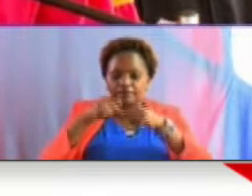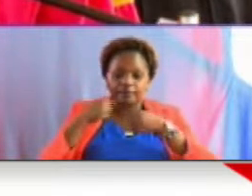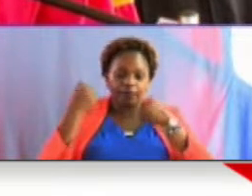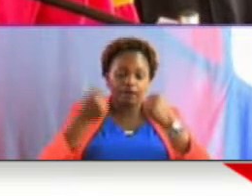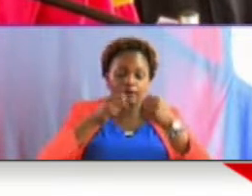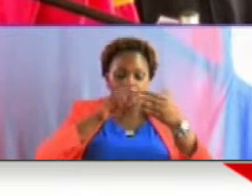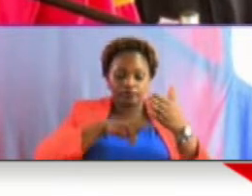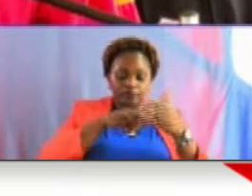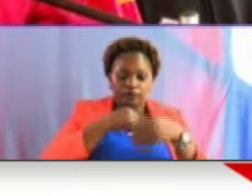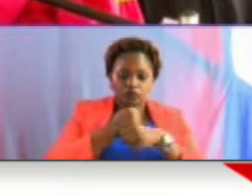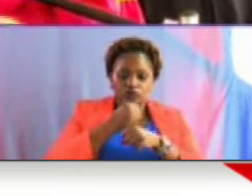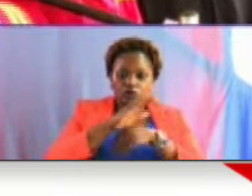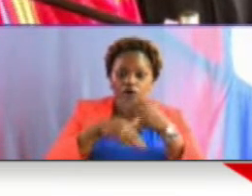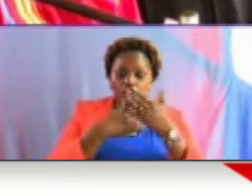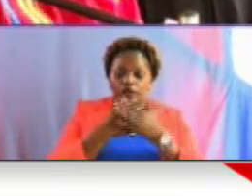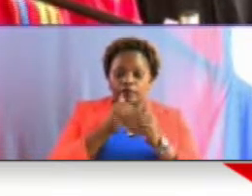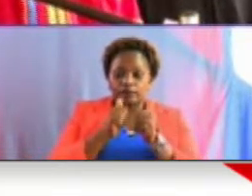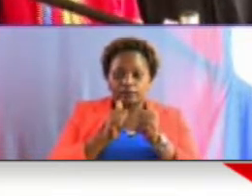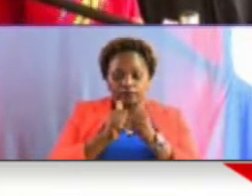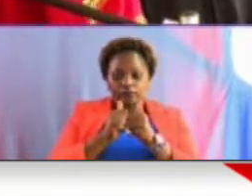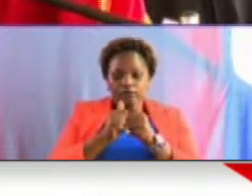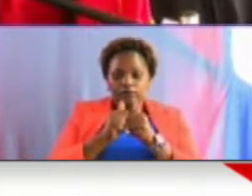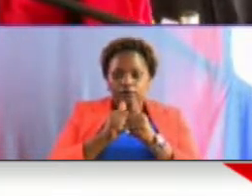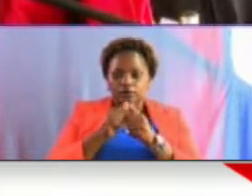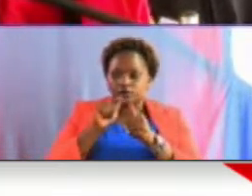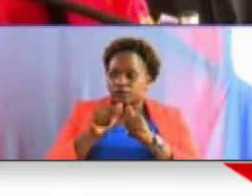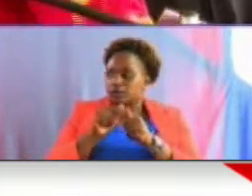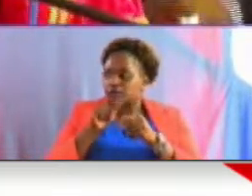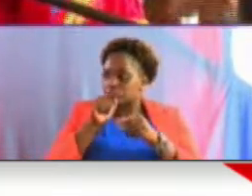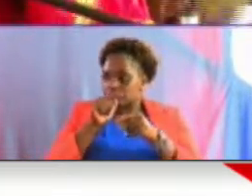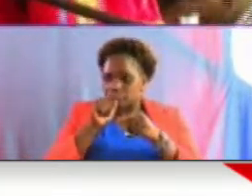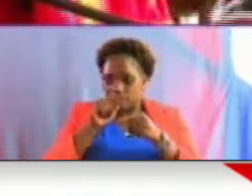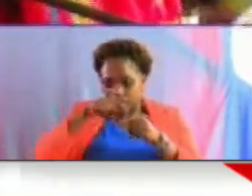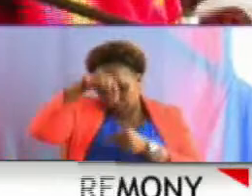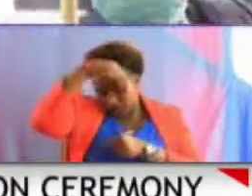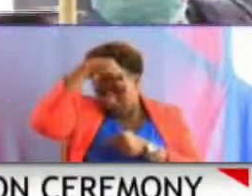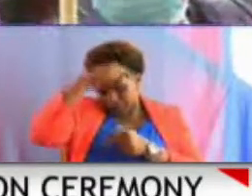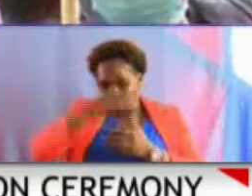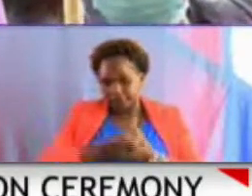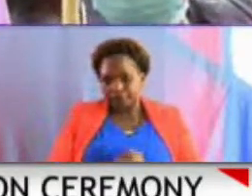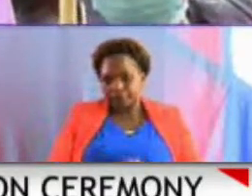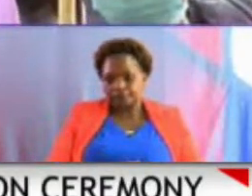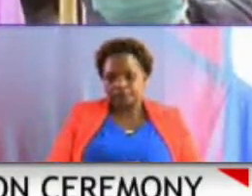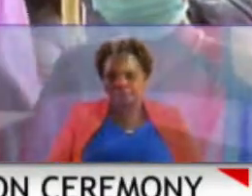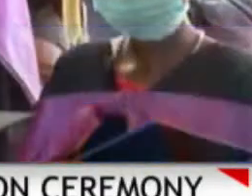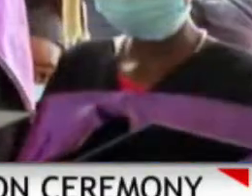to read and do all that appertains with these degrees.